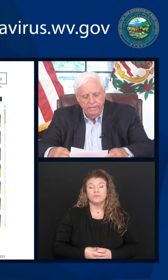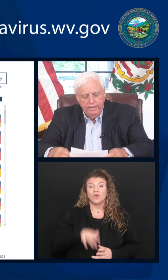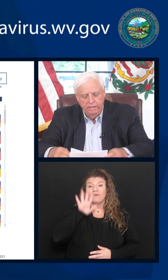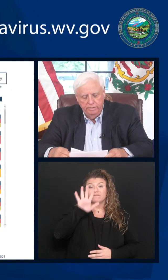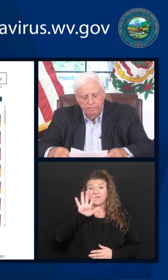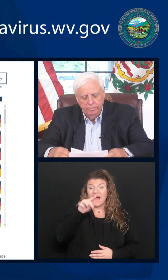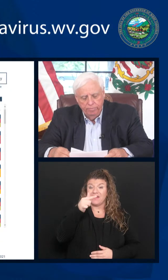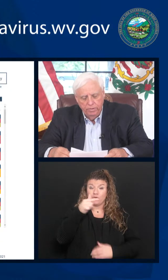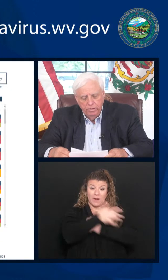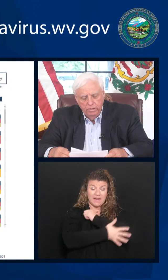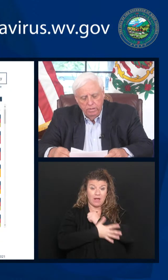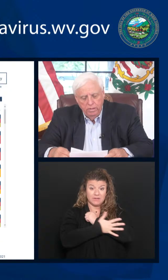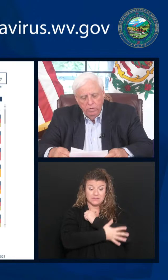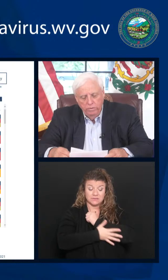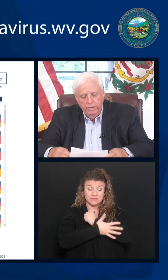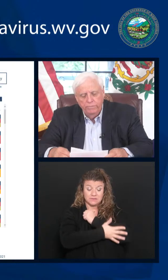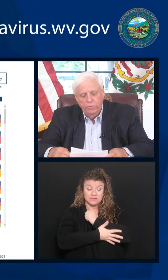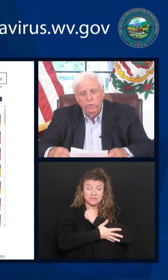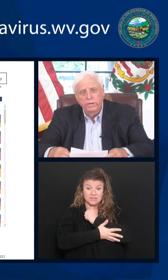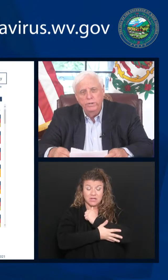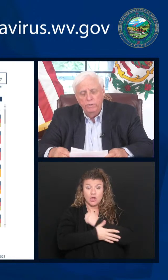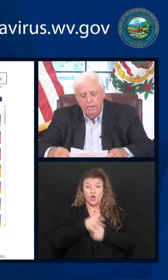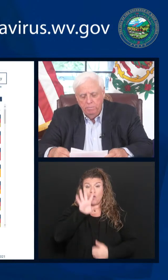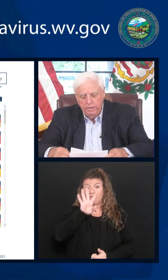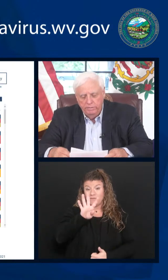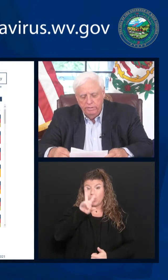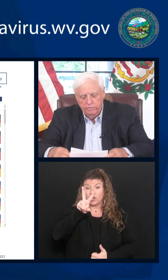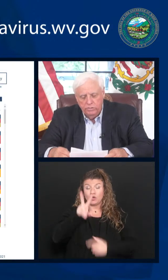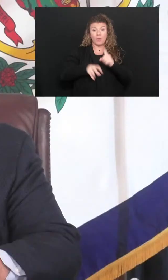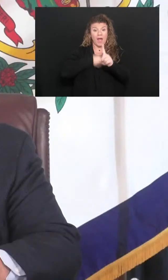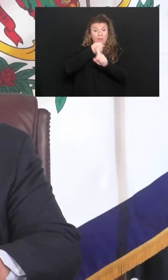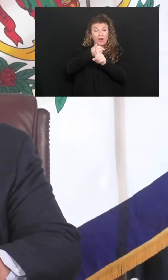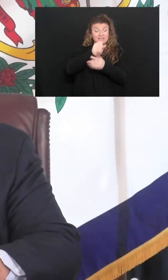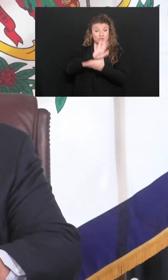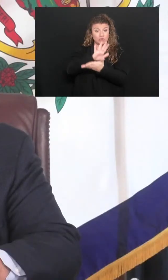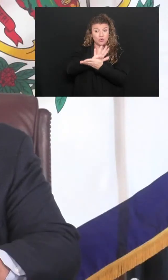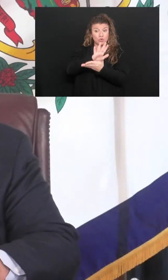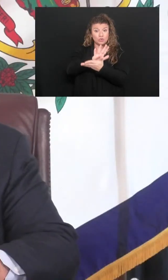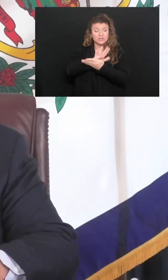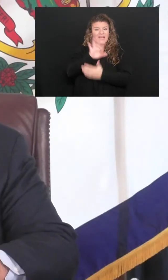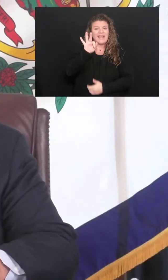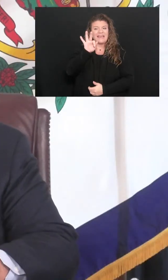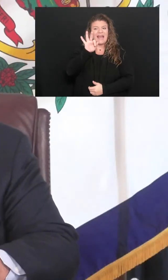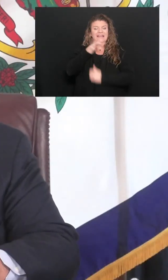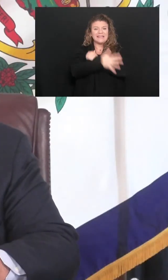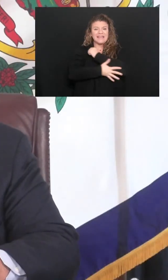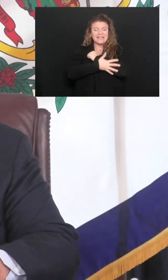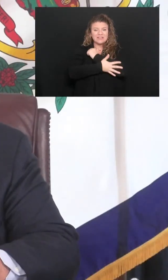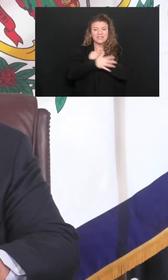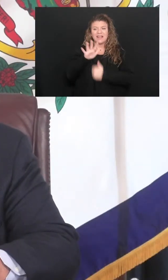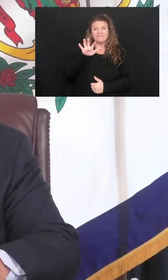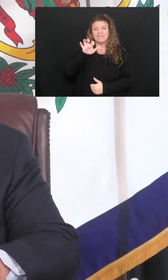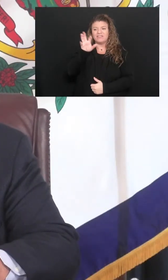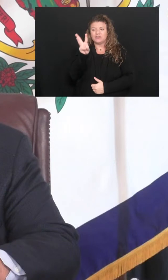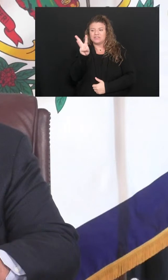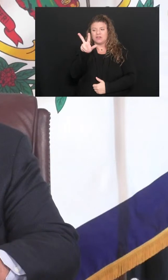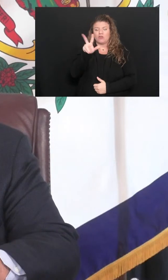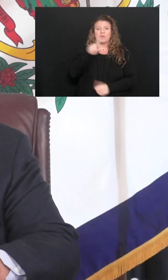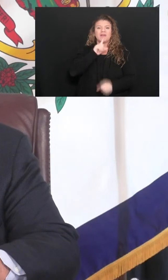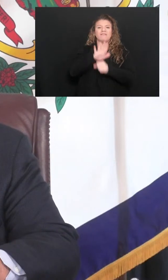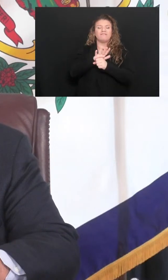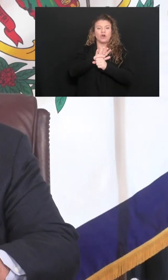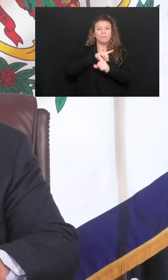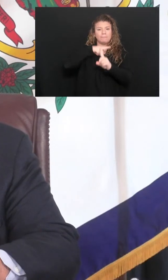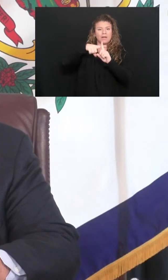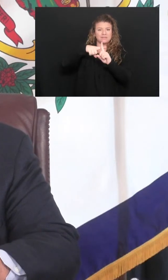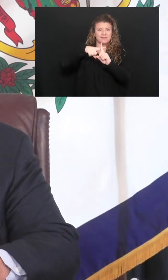green counties. We've got 42 outbreaks in our schools in 19 counties, 563 confirmed